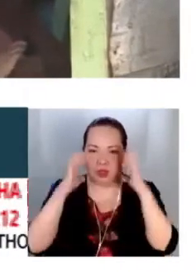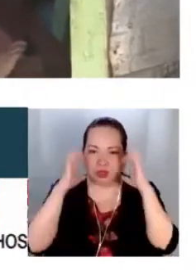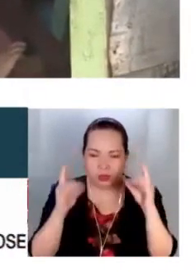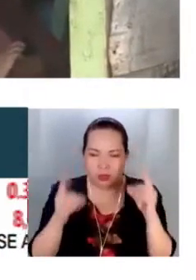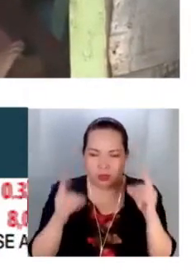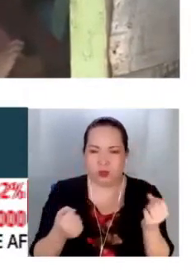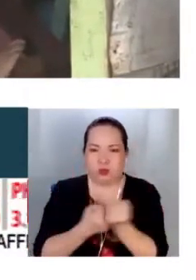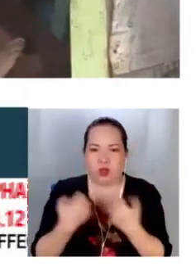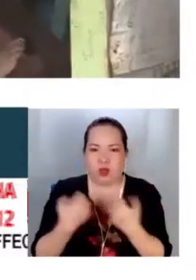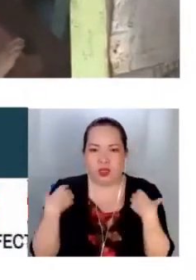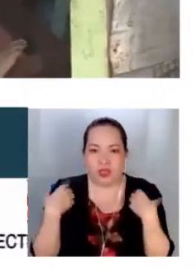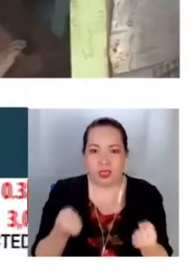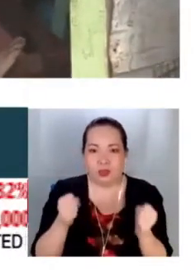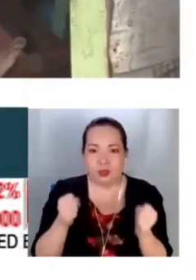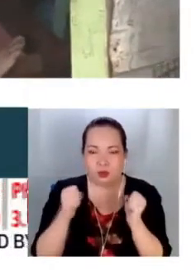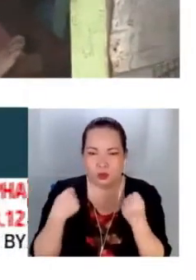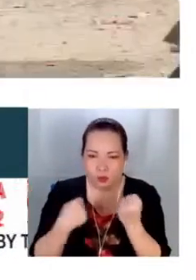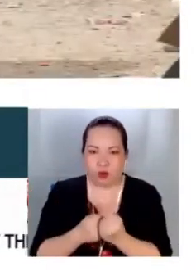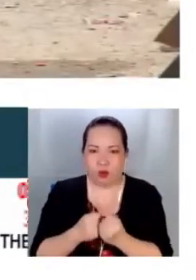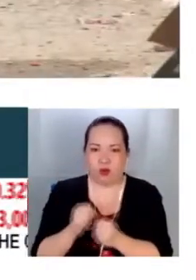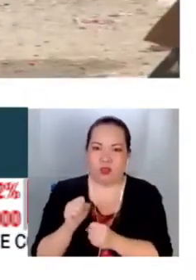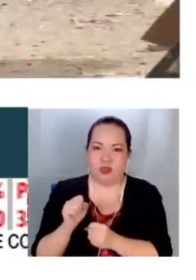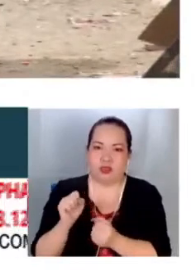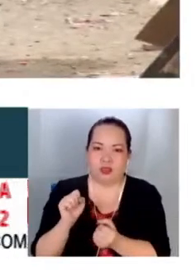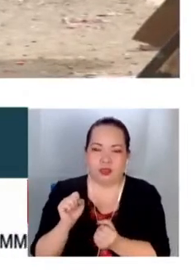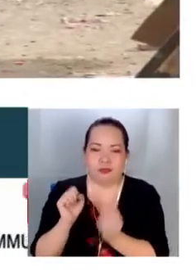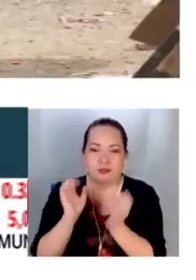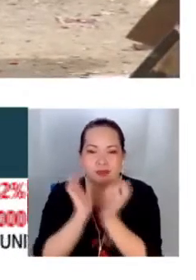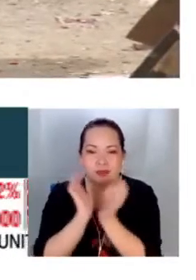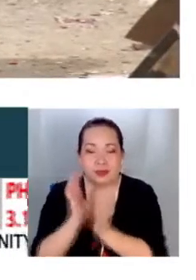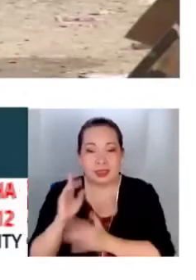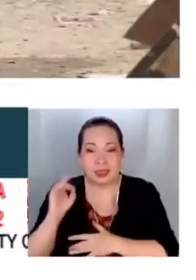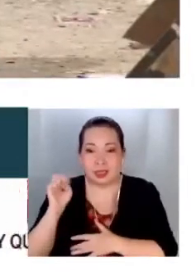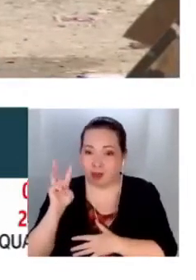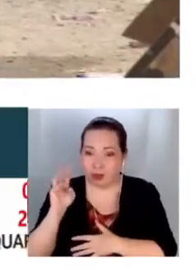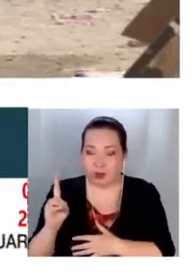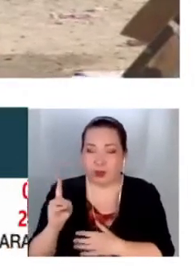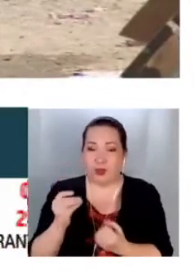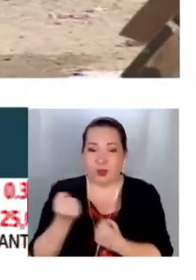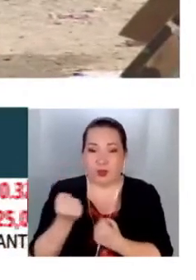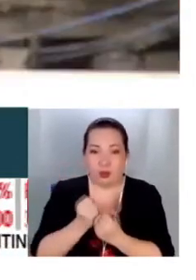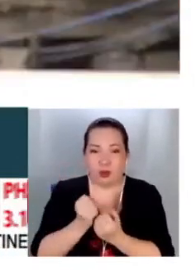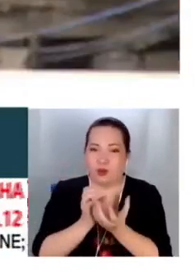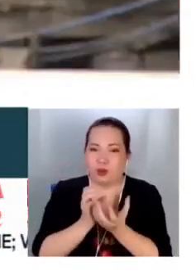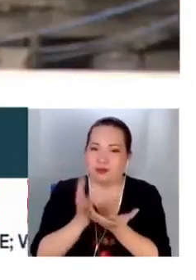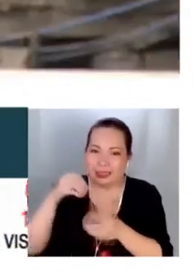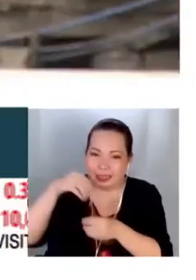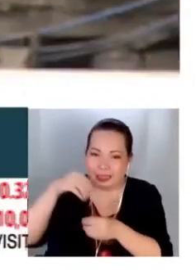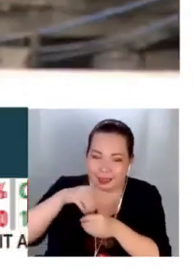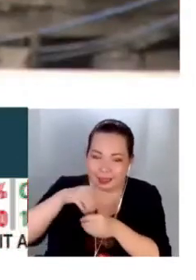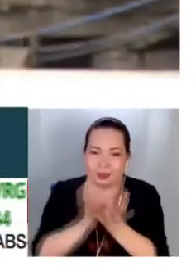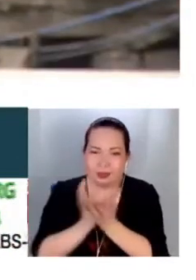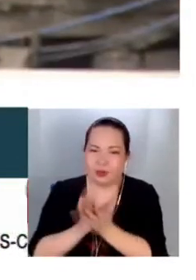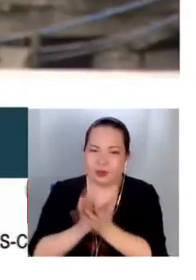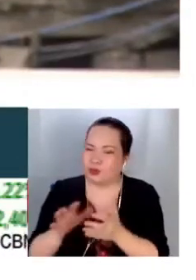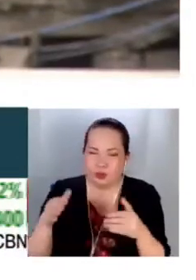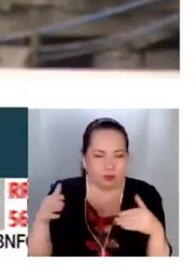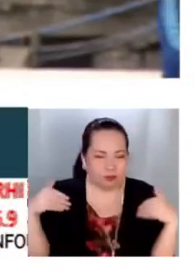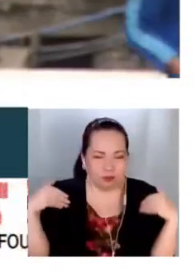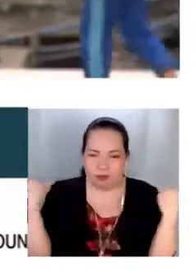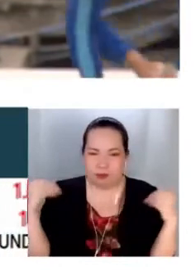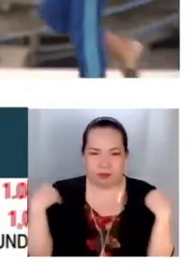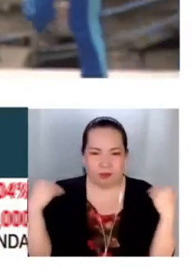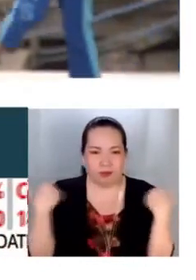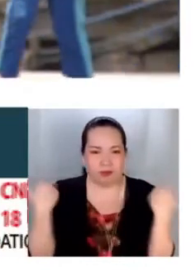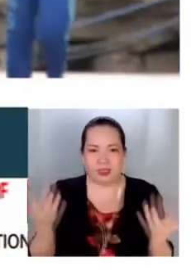welfare interventions, also community level interventions for the very young adolescents. So